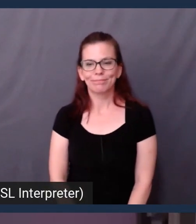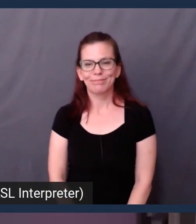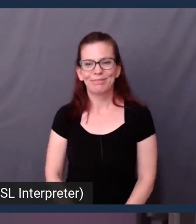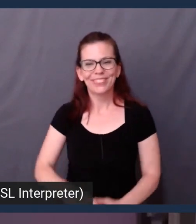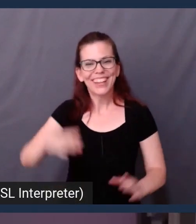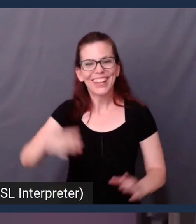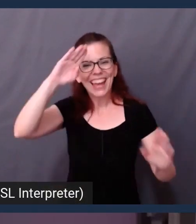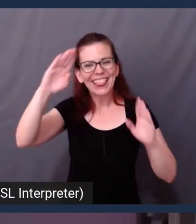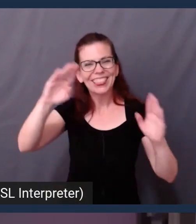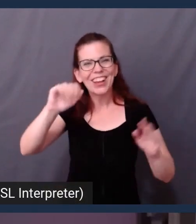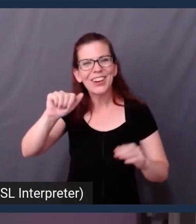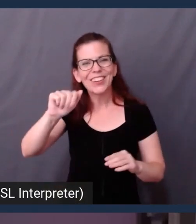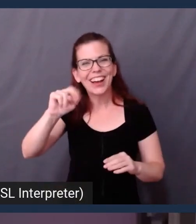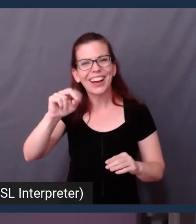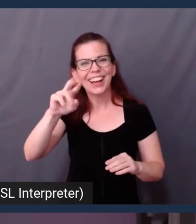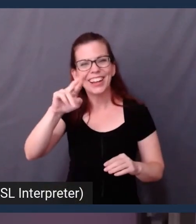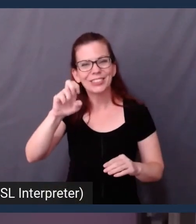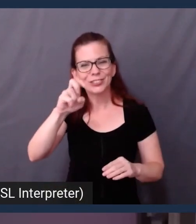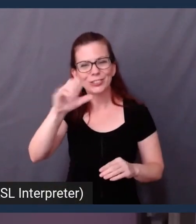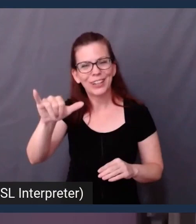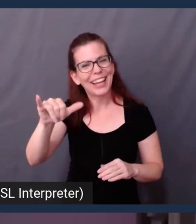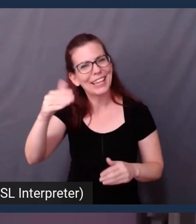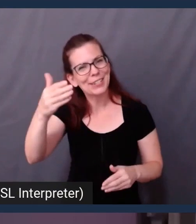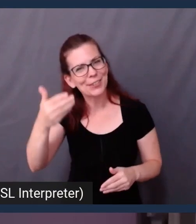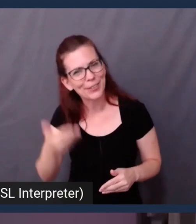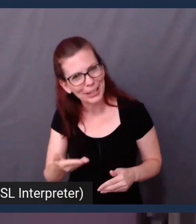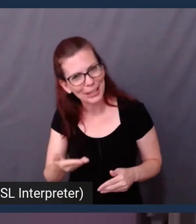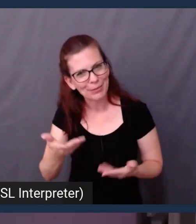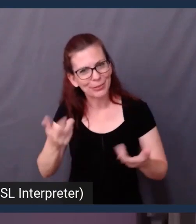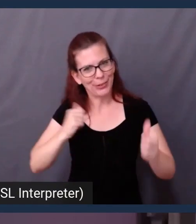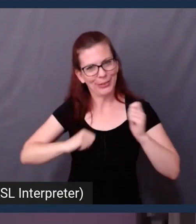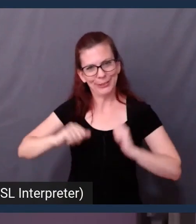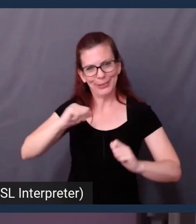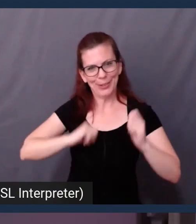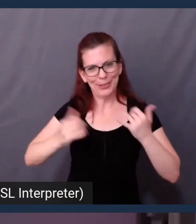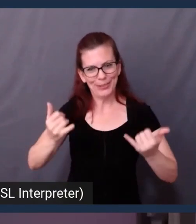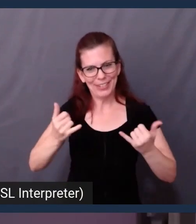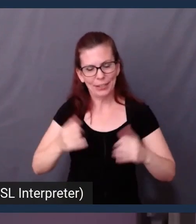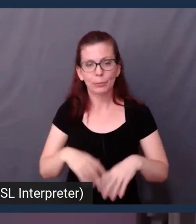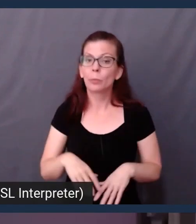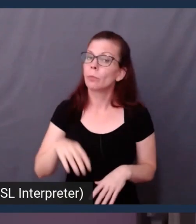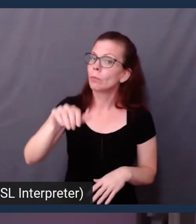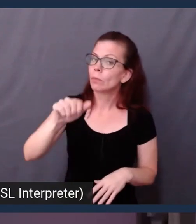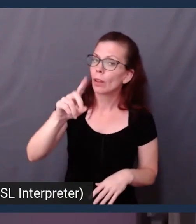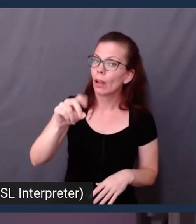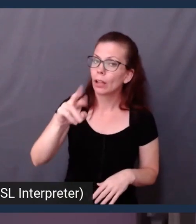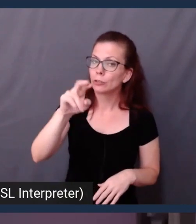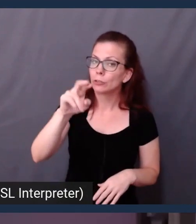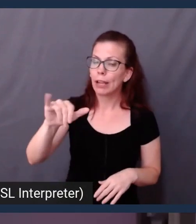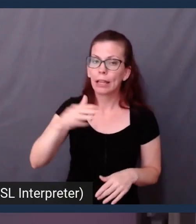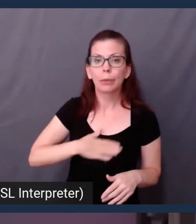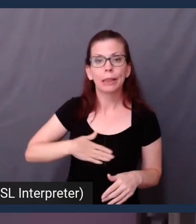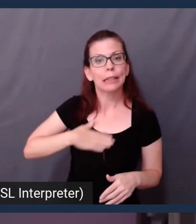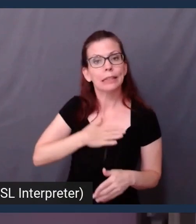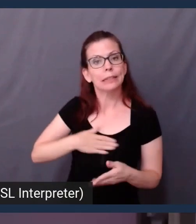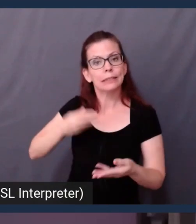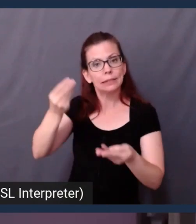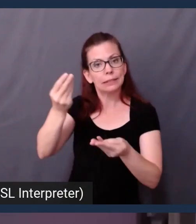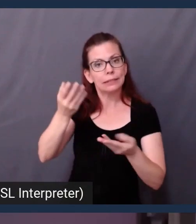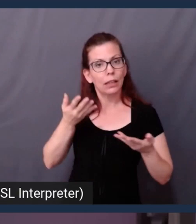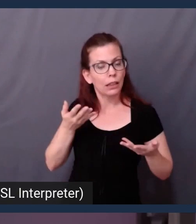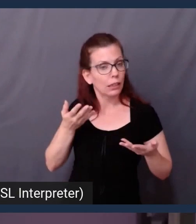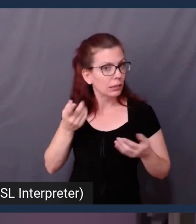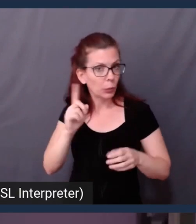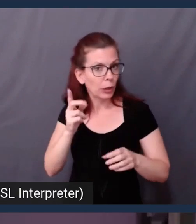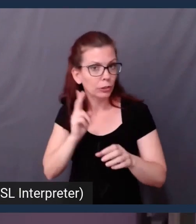Hello, Andre. Welcome to the show. Andre, please do tell us, where are you joining us